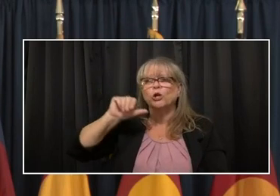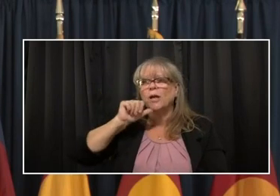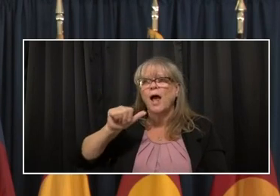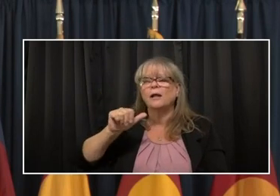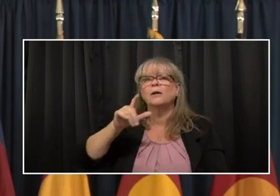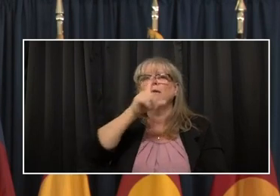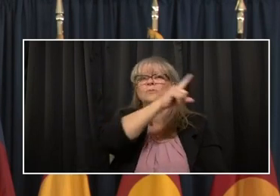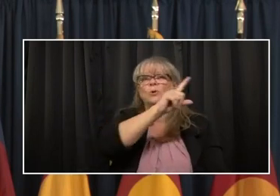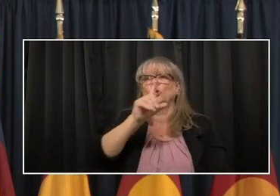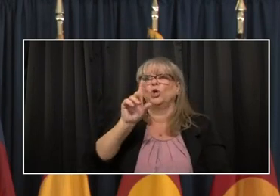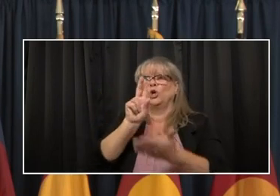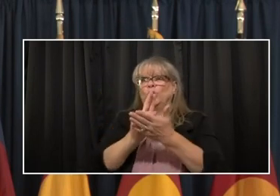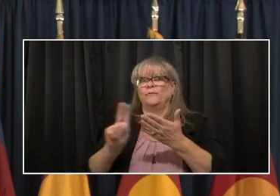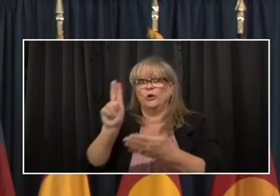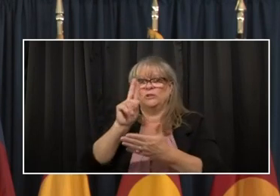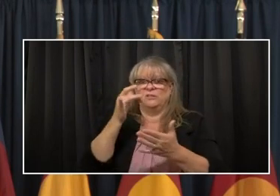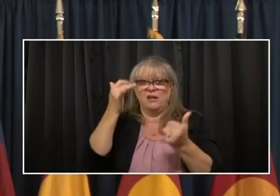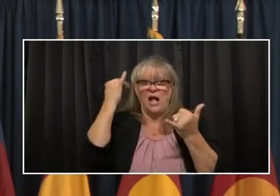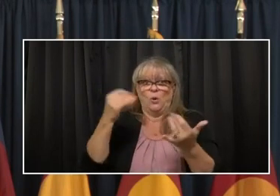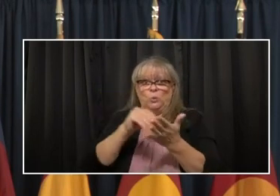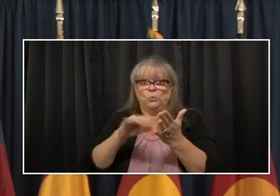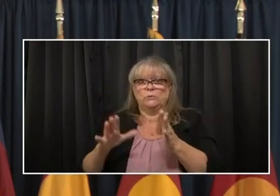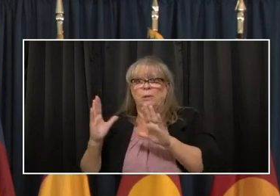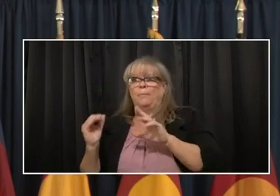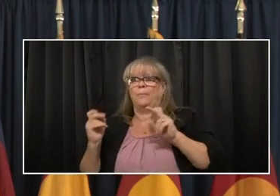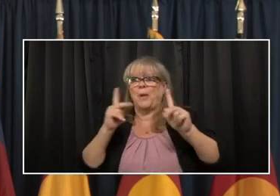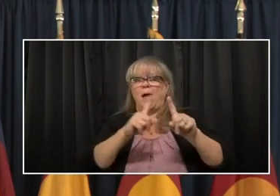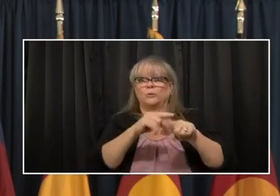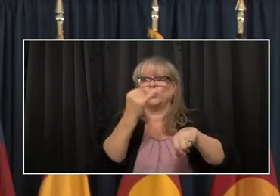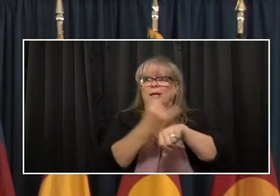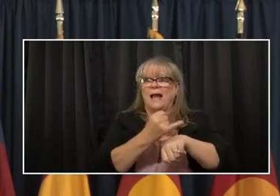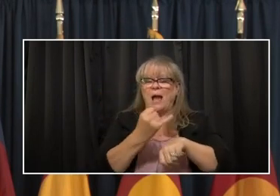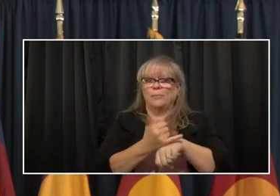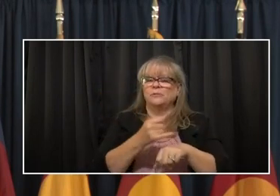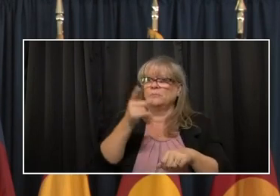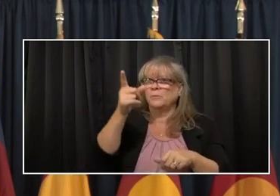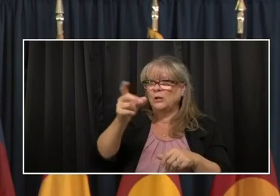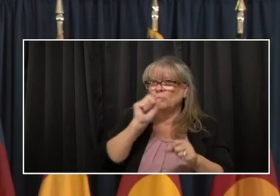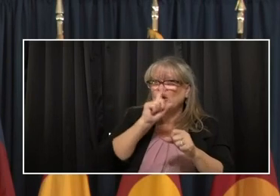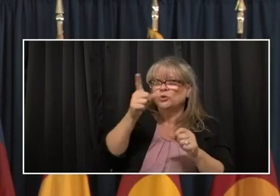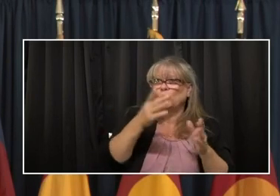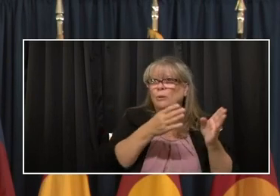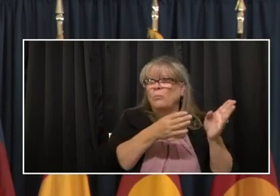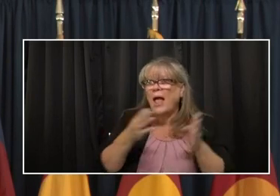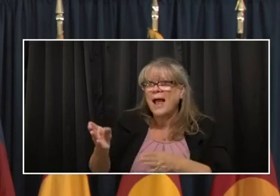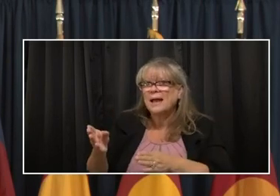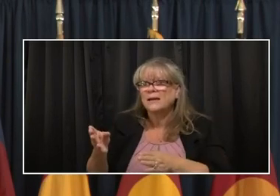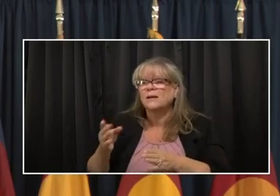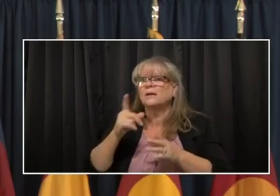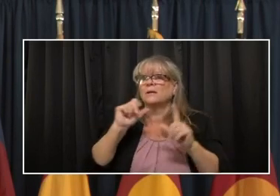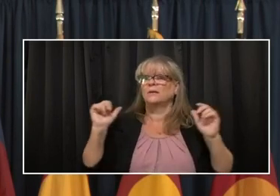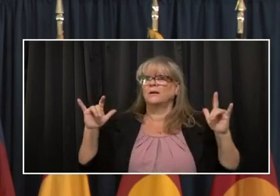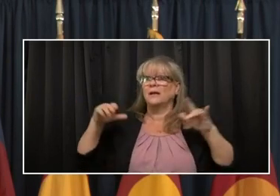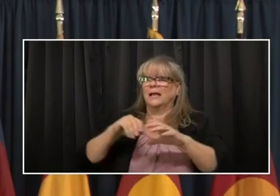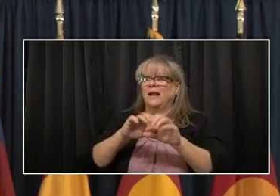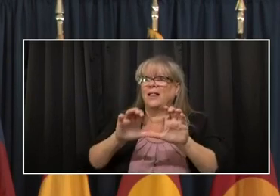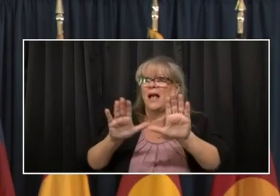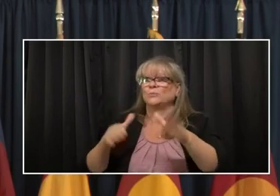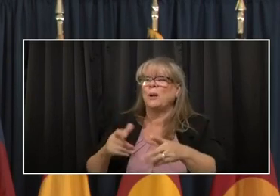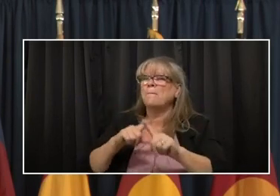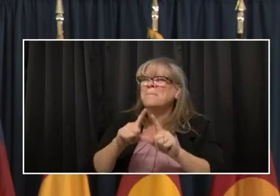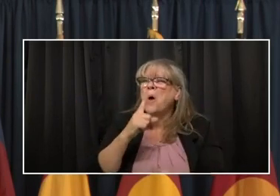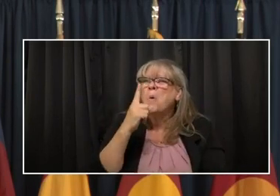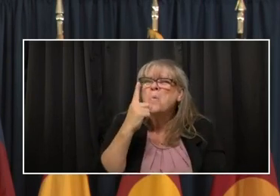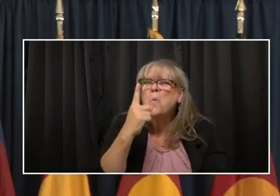this week, and they had a pretty good plan put together for in-school or in-person classes. The one thing they didn't account for very